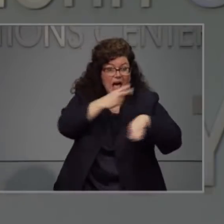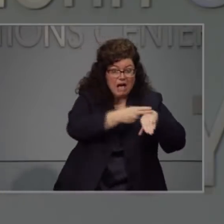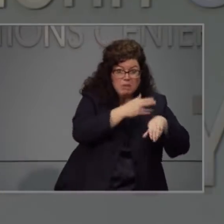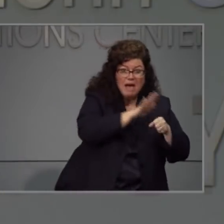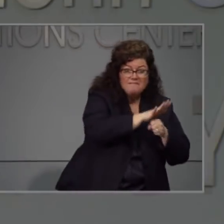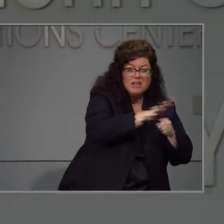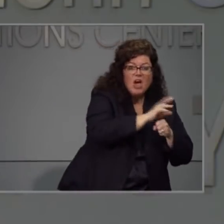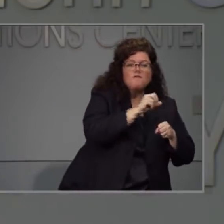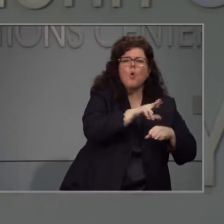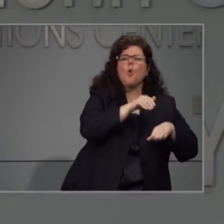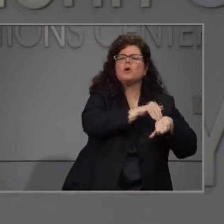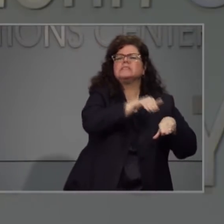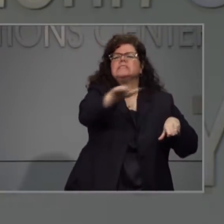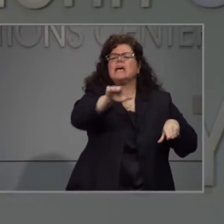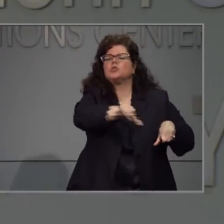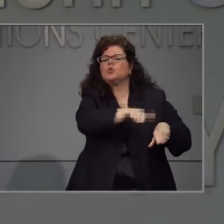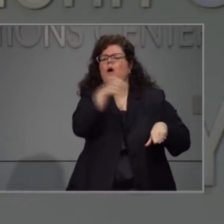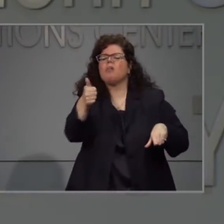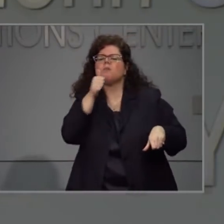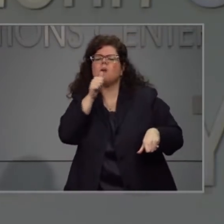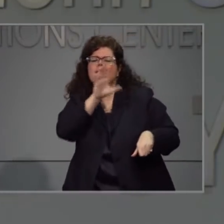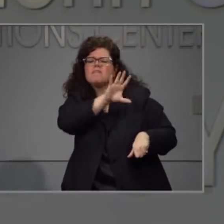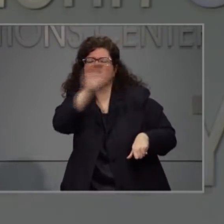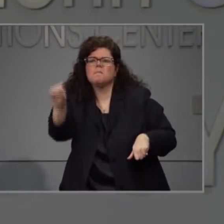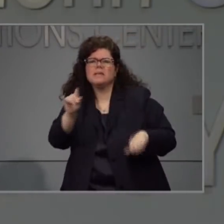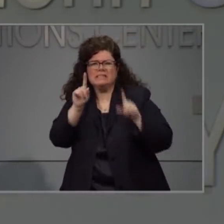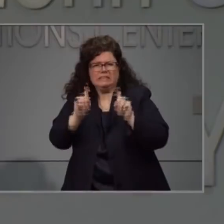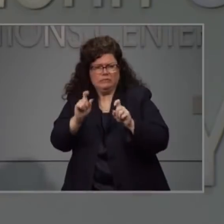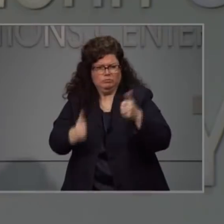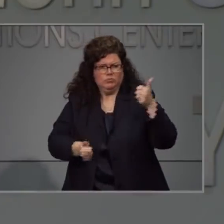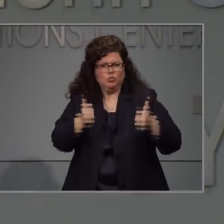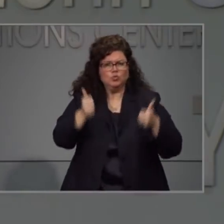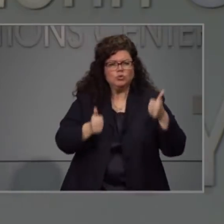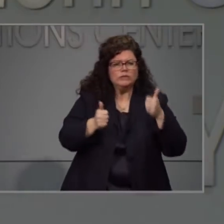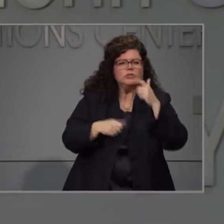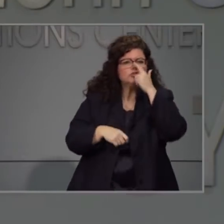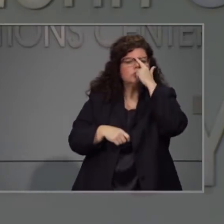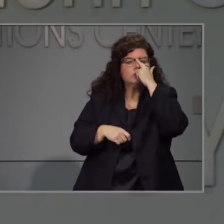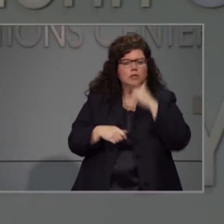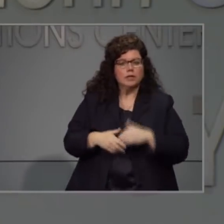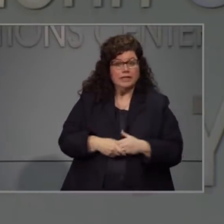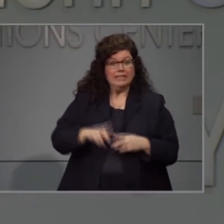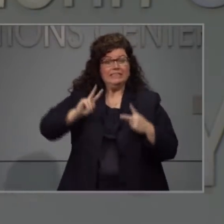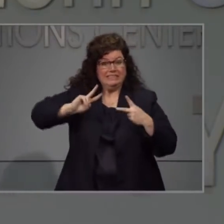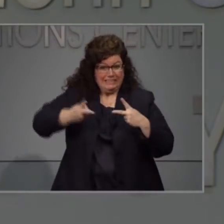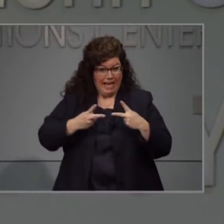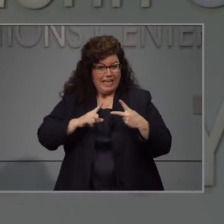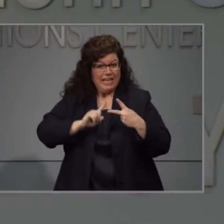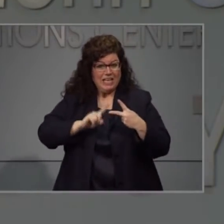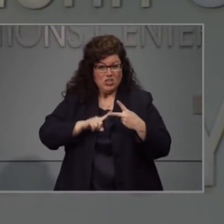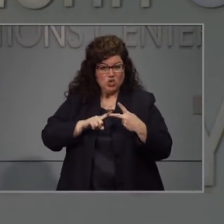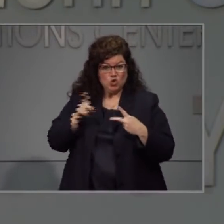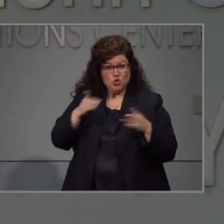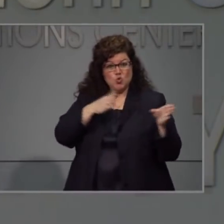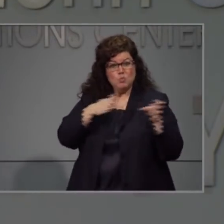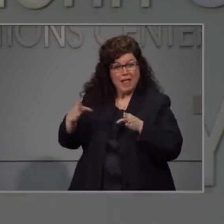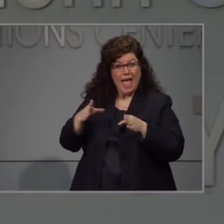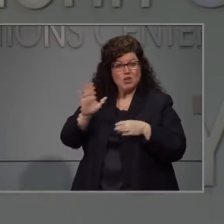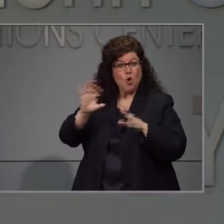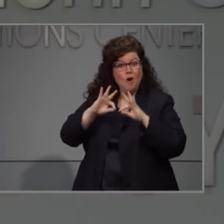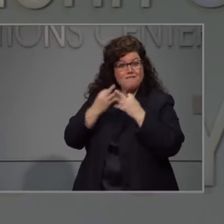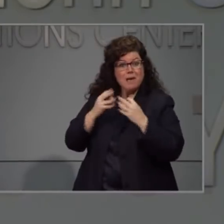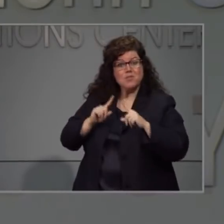Finally, please tell us what type of restaurant you and your family intend to visit for dine-in service, and when do you intend to go? Well, we're